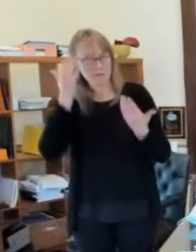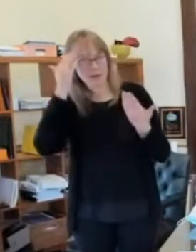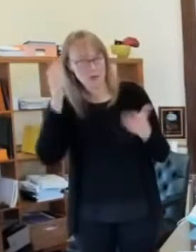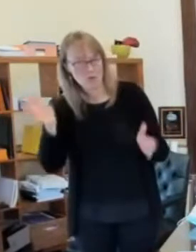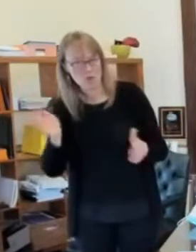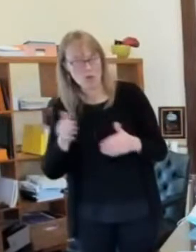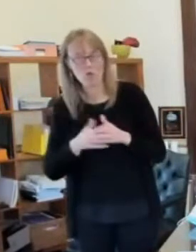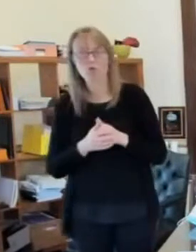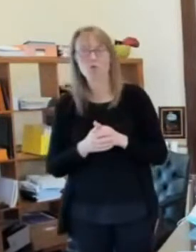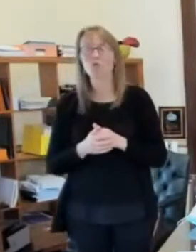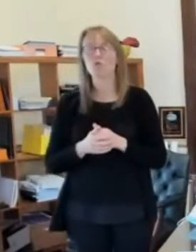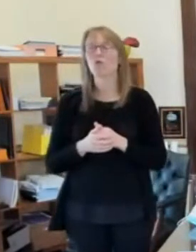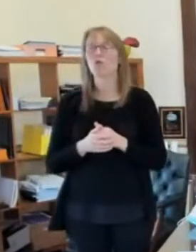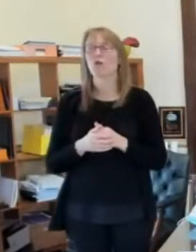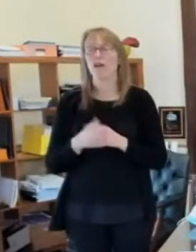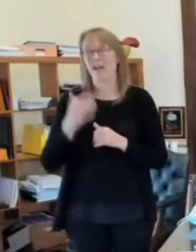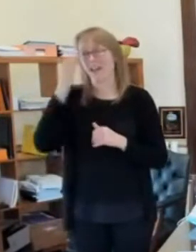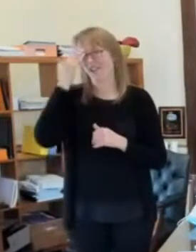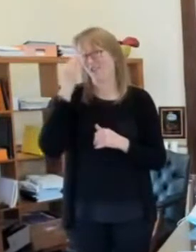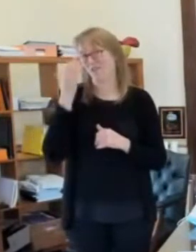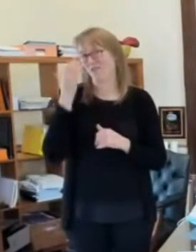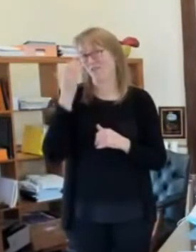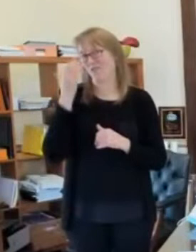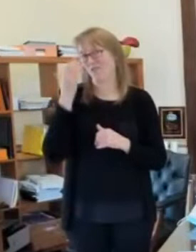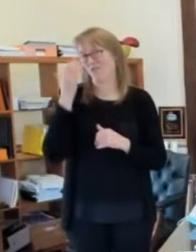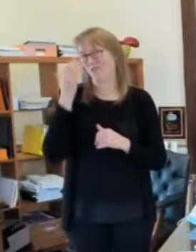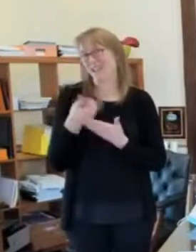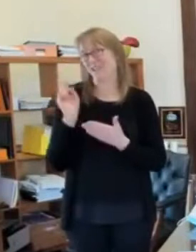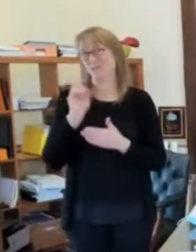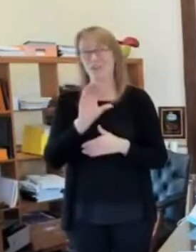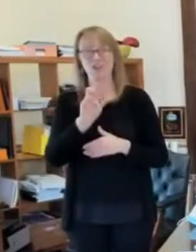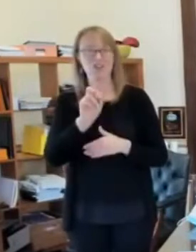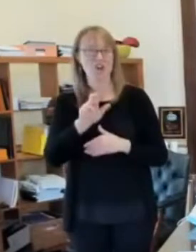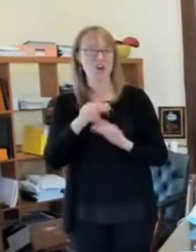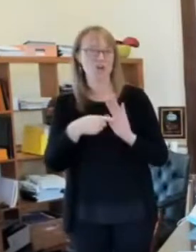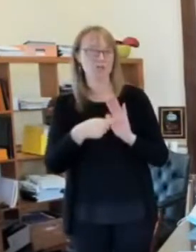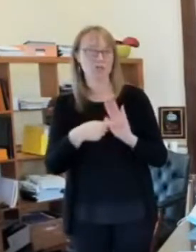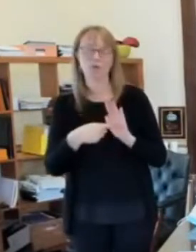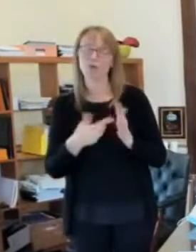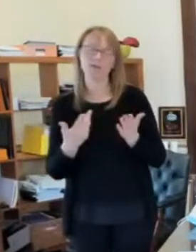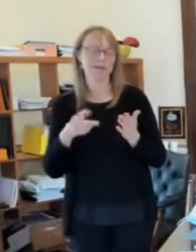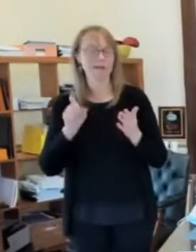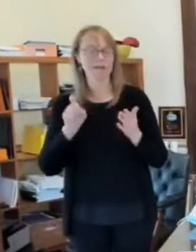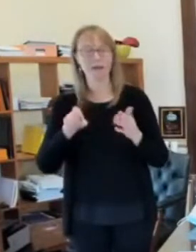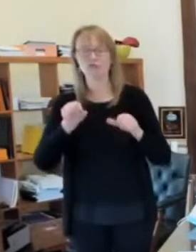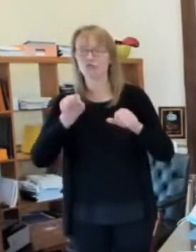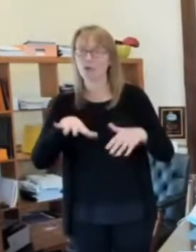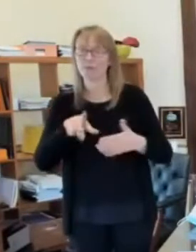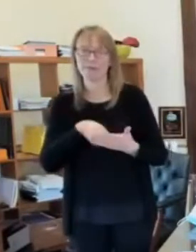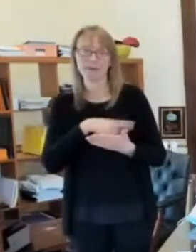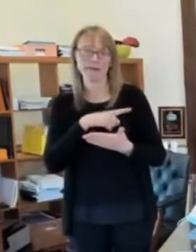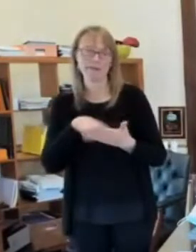had to be canceled last week because here we are still running these extremely high numbers.